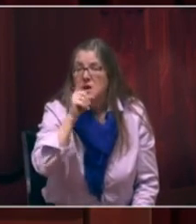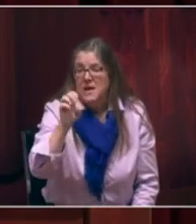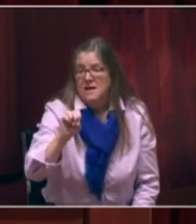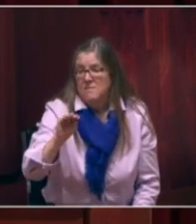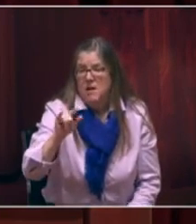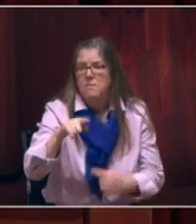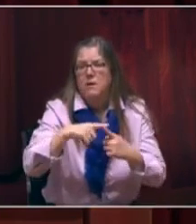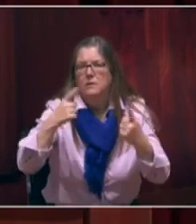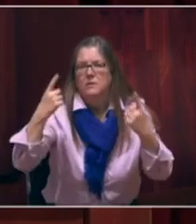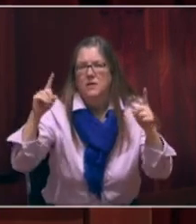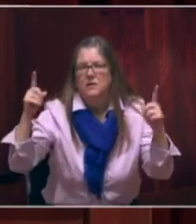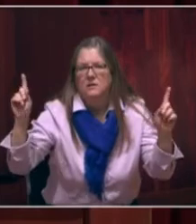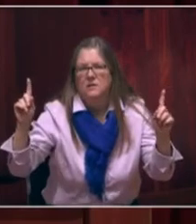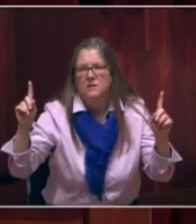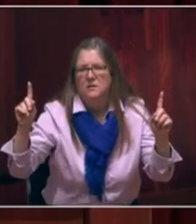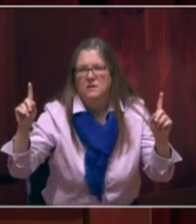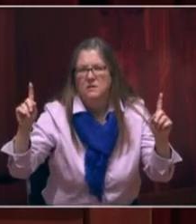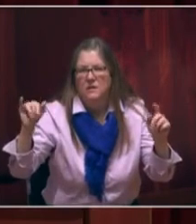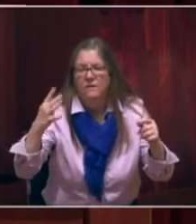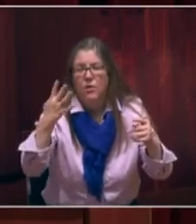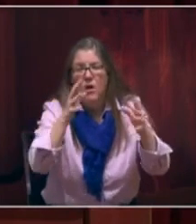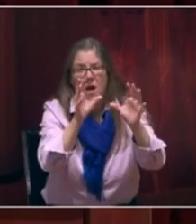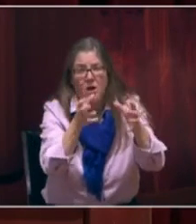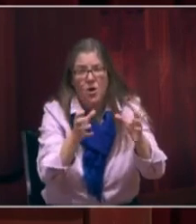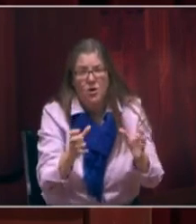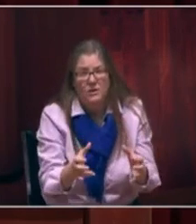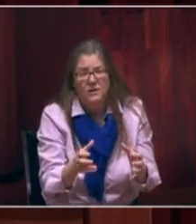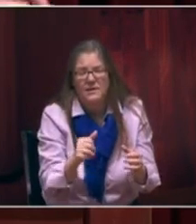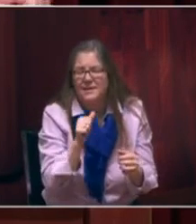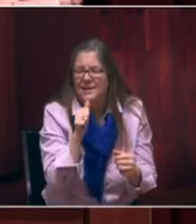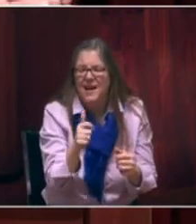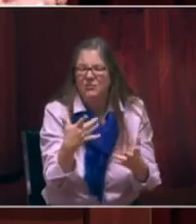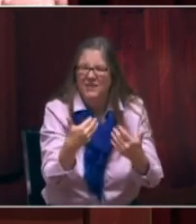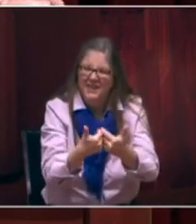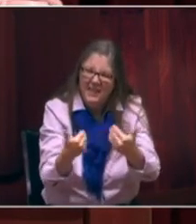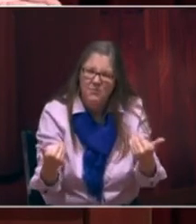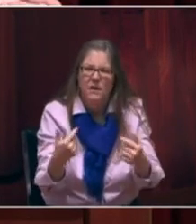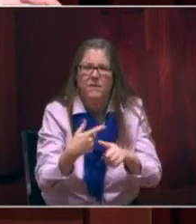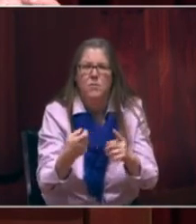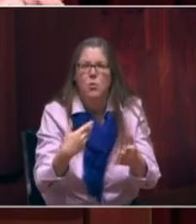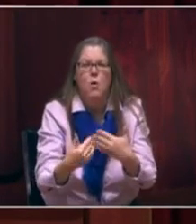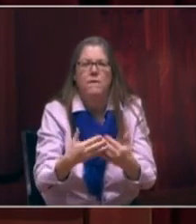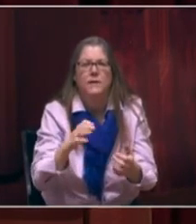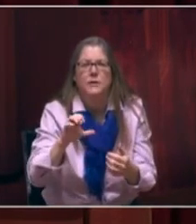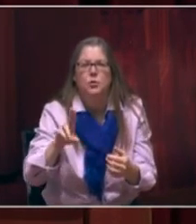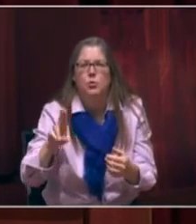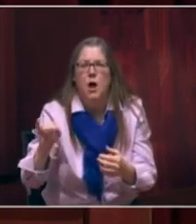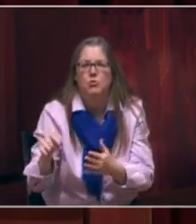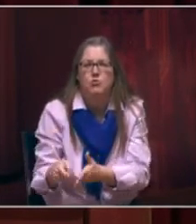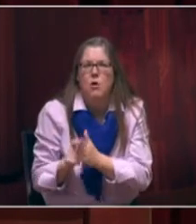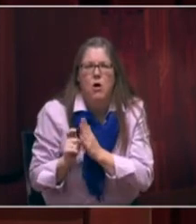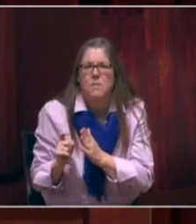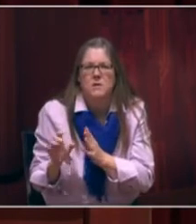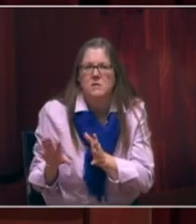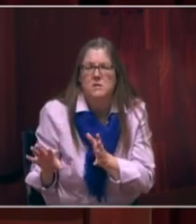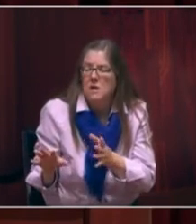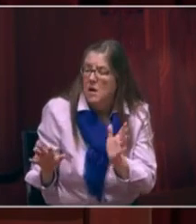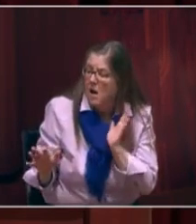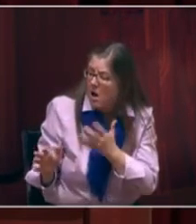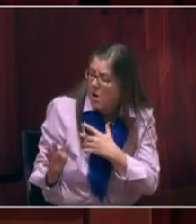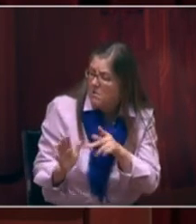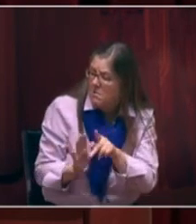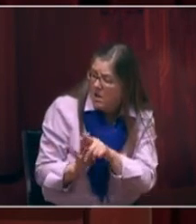success criteria is how we're doing that in those four categories. It's not, it's separate from whatever the CUI requirements are. We're not. So if our